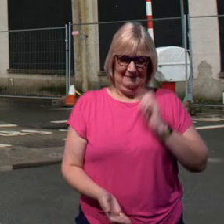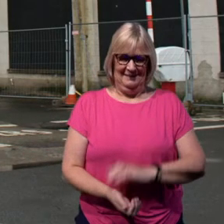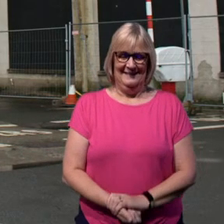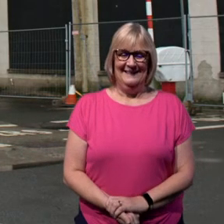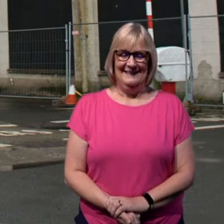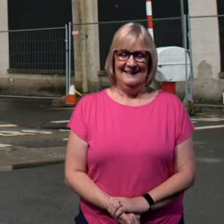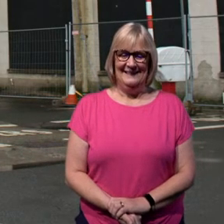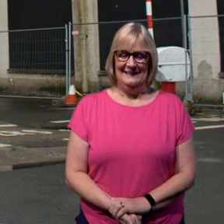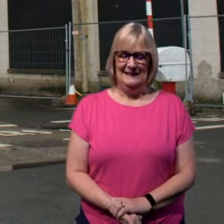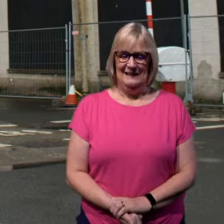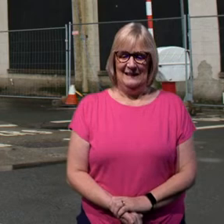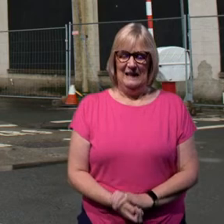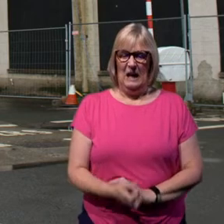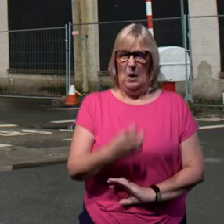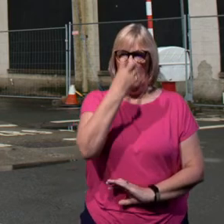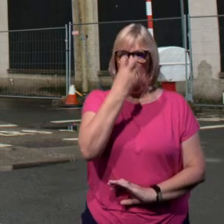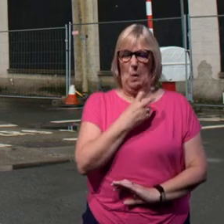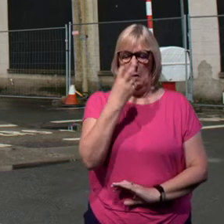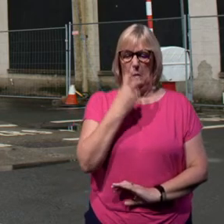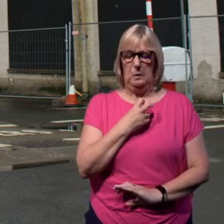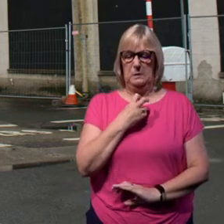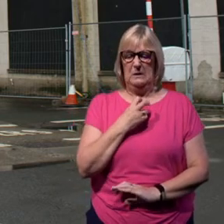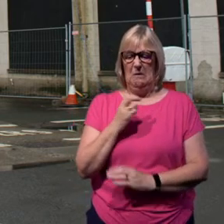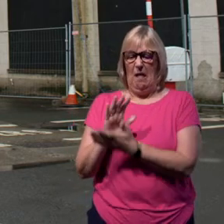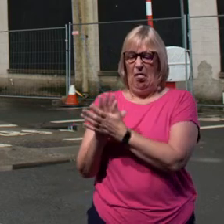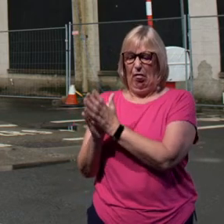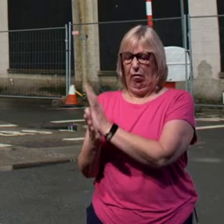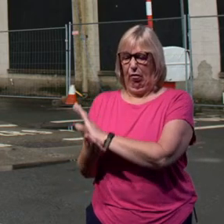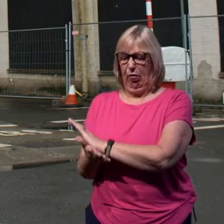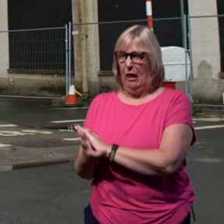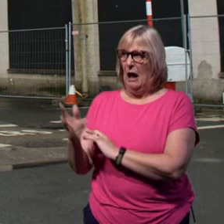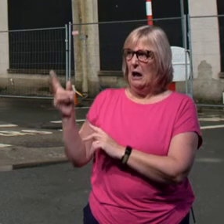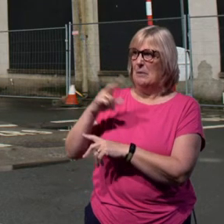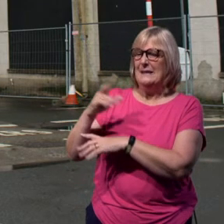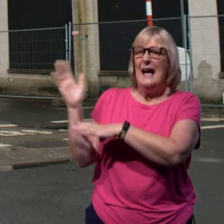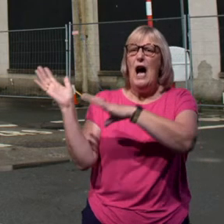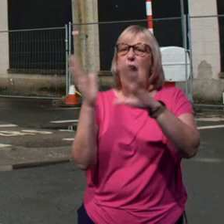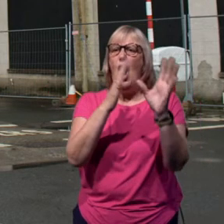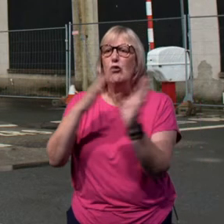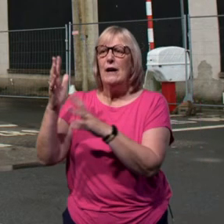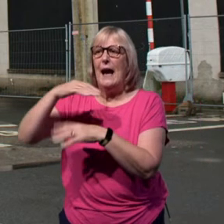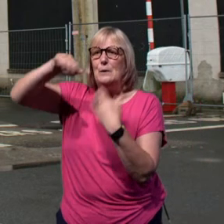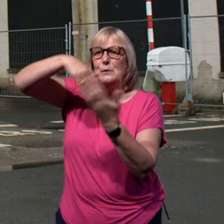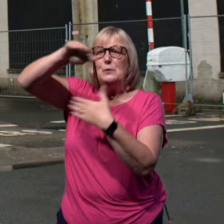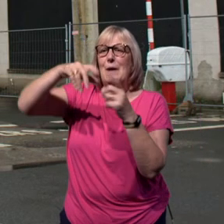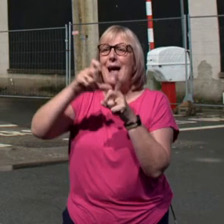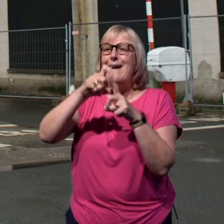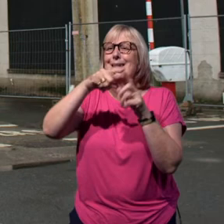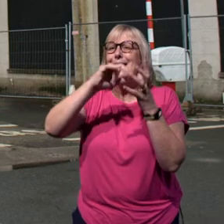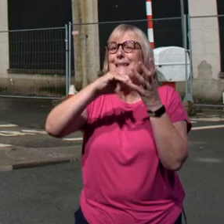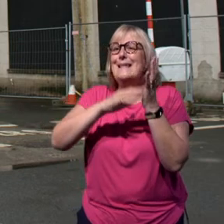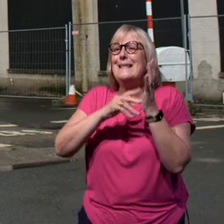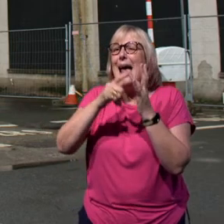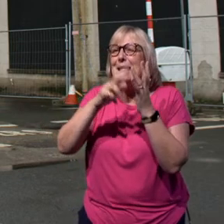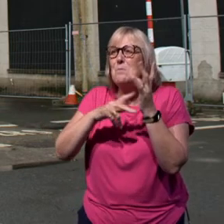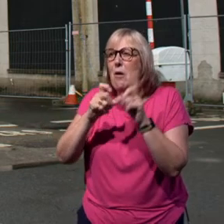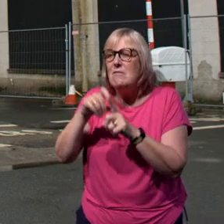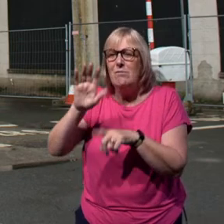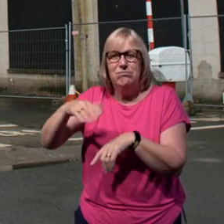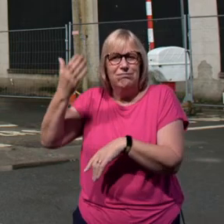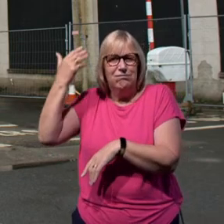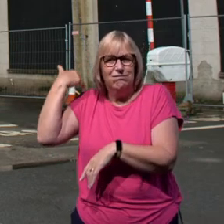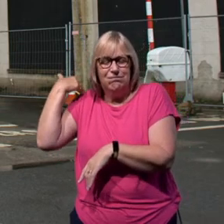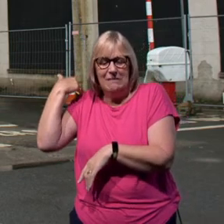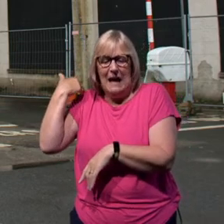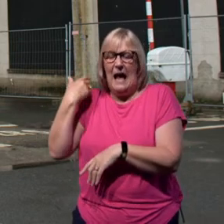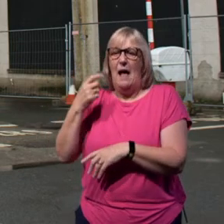right of the screen looking slightly dilapidated, just been hit by Hurricane Desmond and slightly vandalized, the windows broken. And then on the